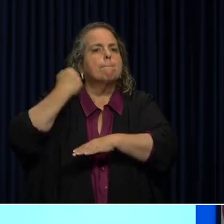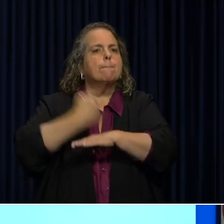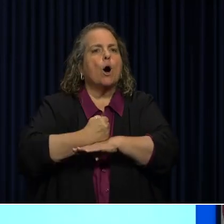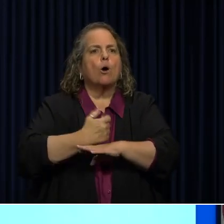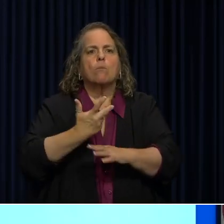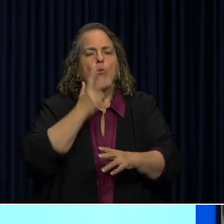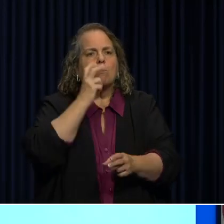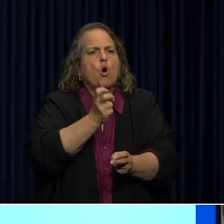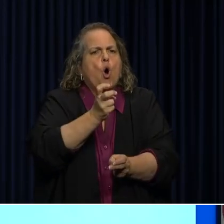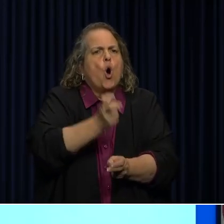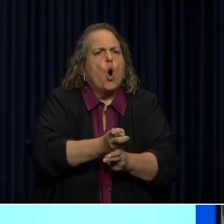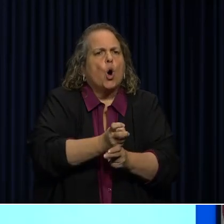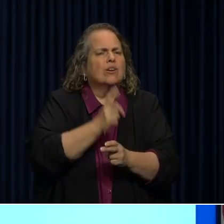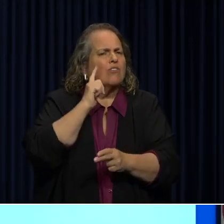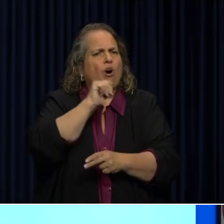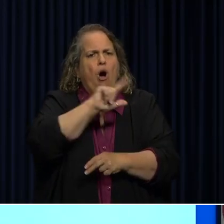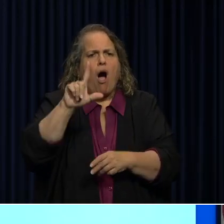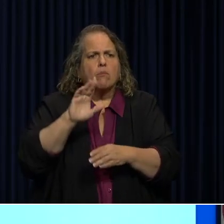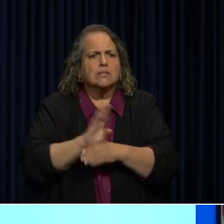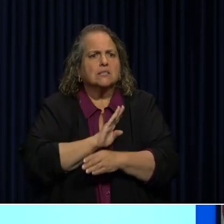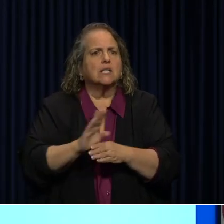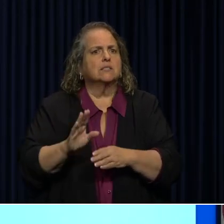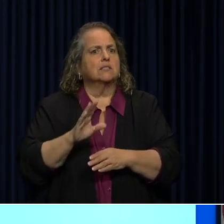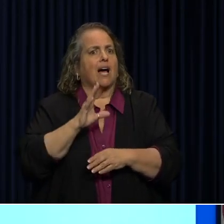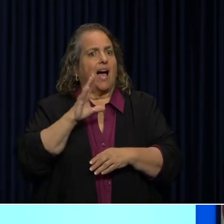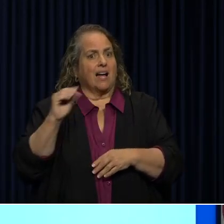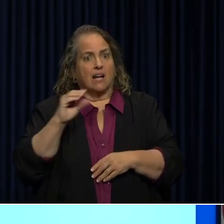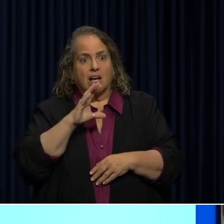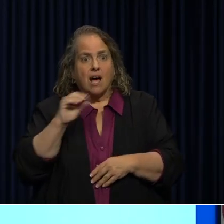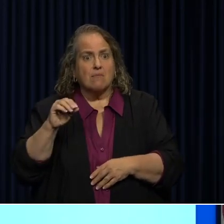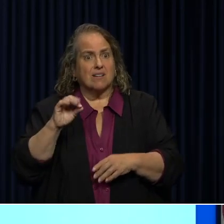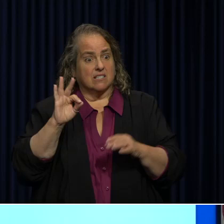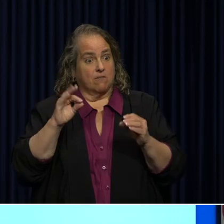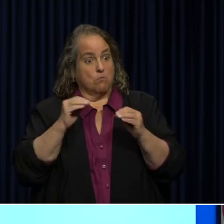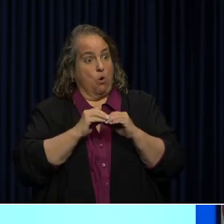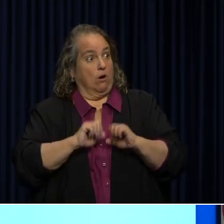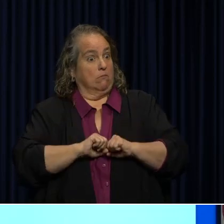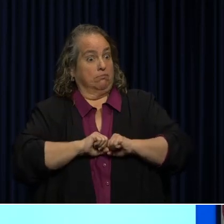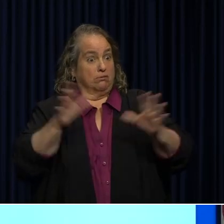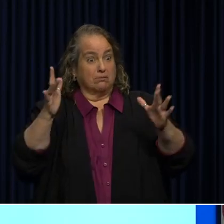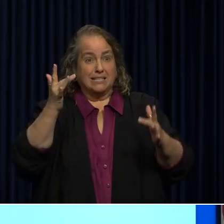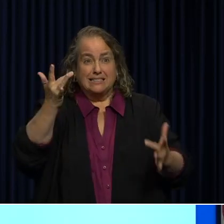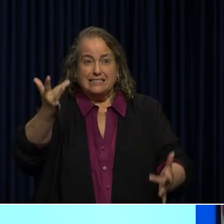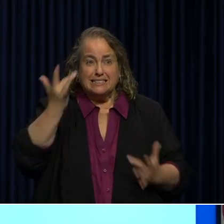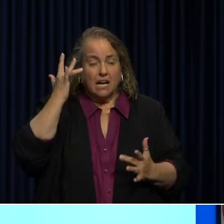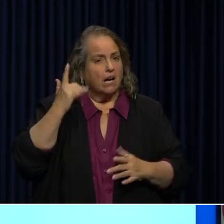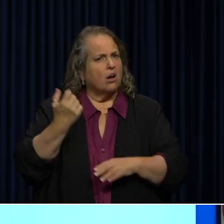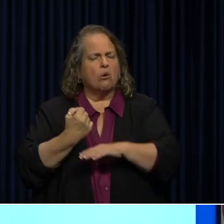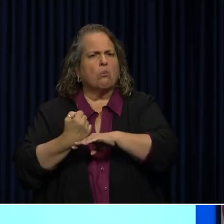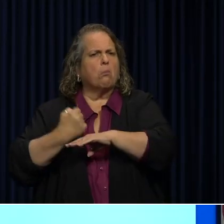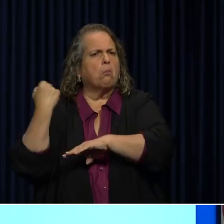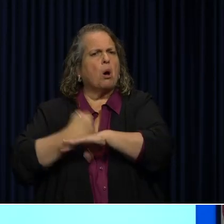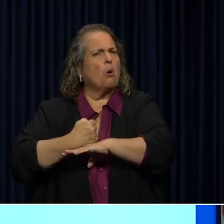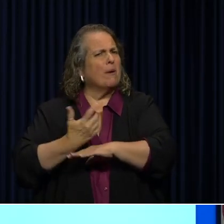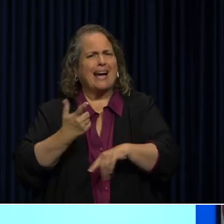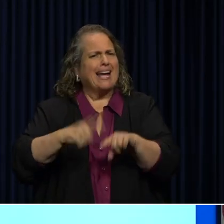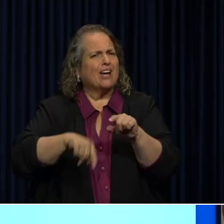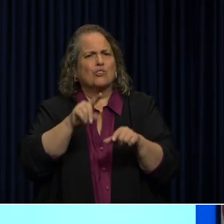to any business or any industry if there is a widespread outbreak, especially among